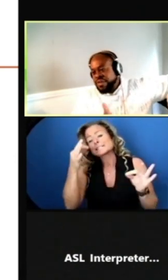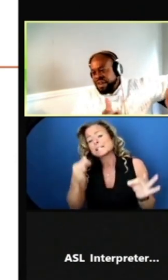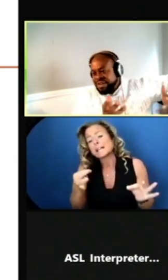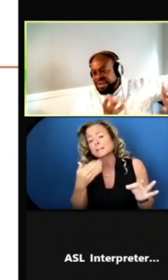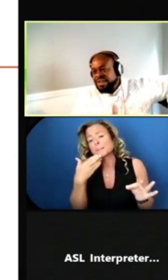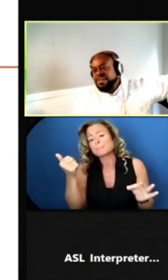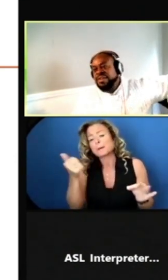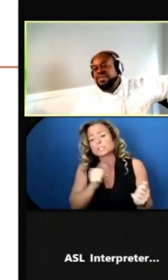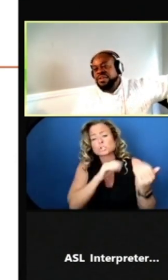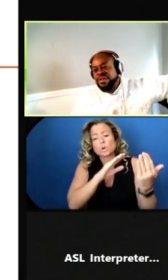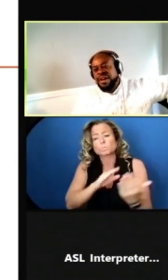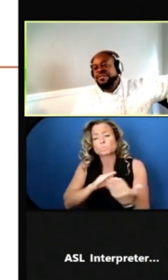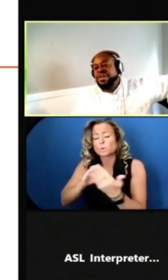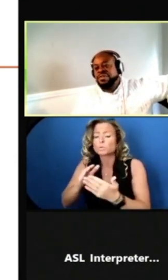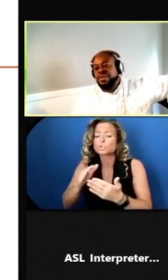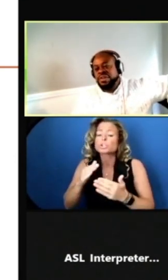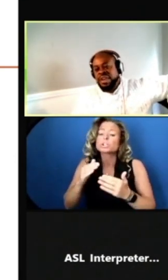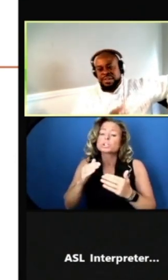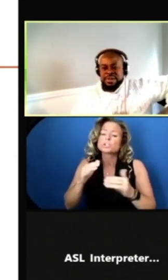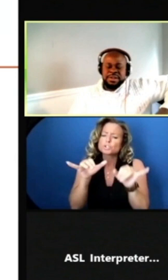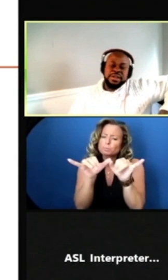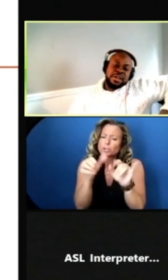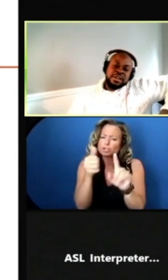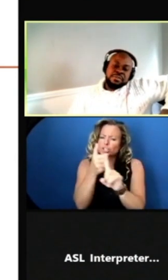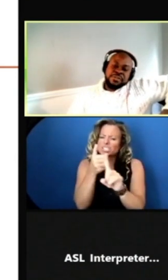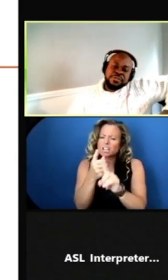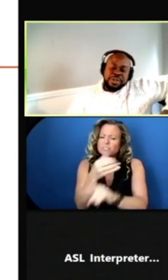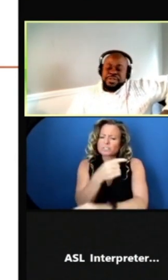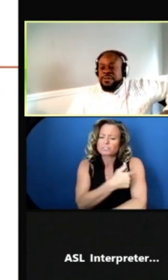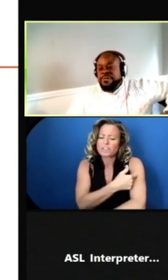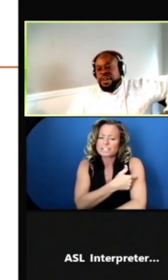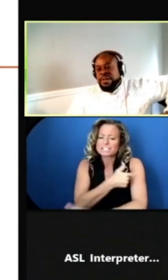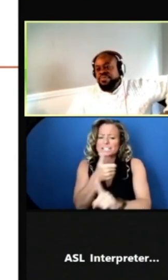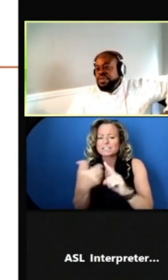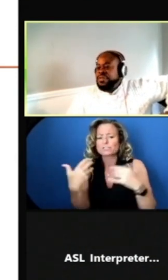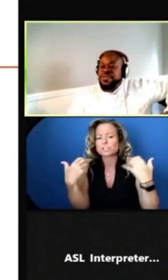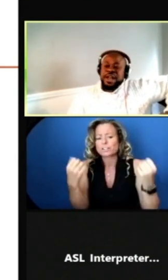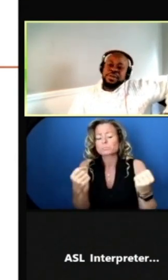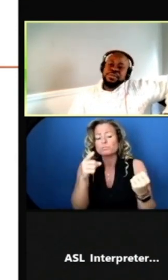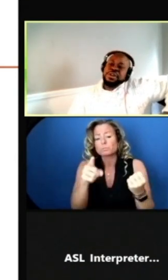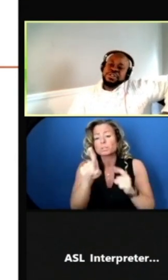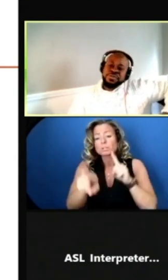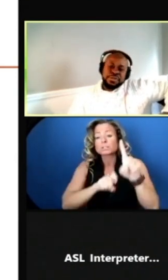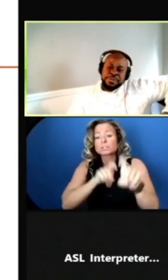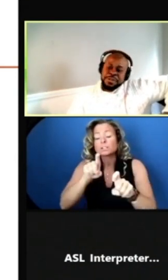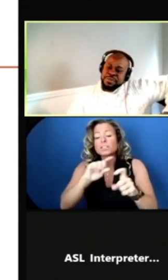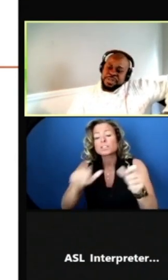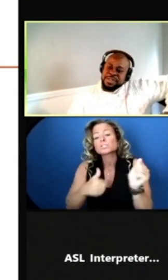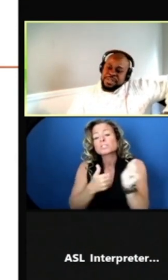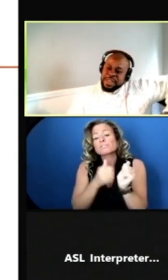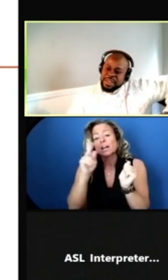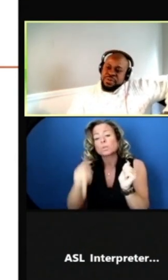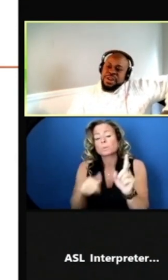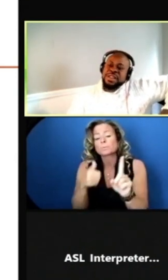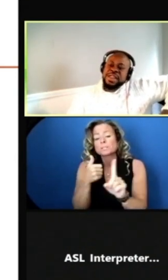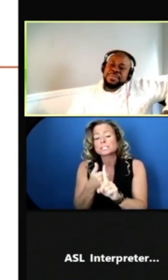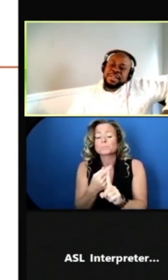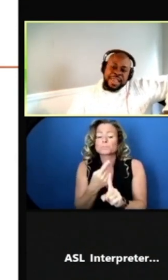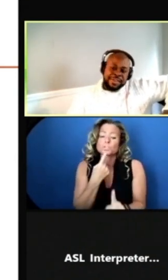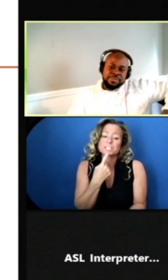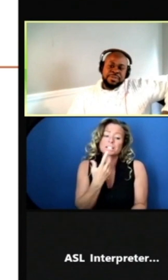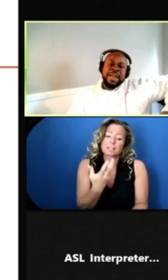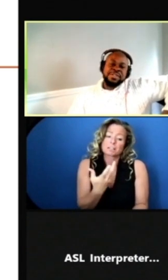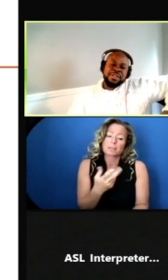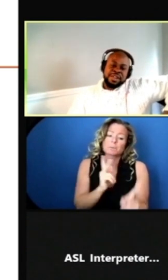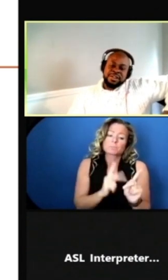to measure vaccine hesitancy or confidence all day, right? But from the survey, there's a follow-up question for the people that say or claim